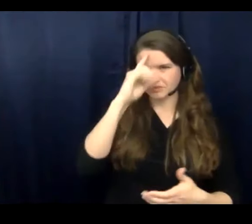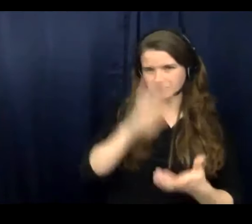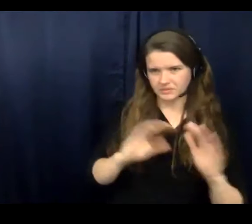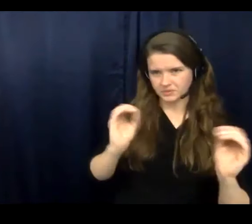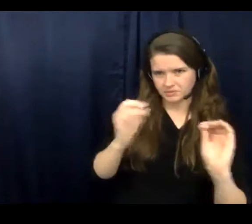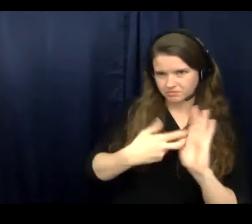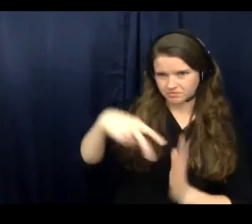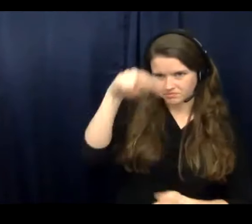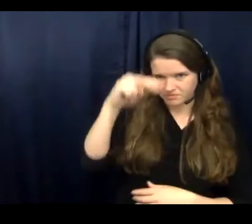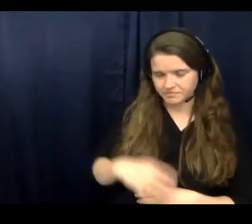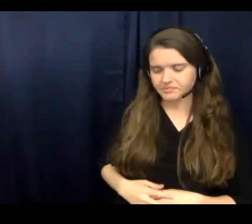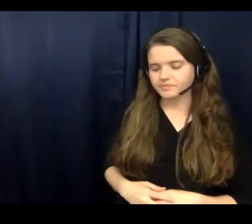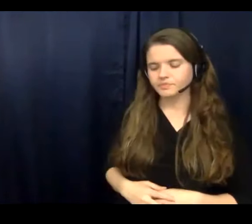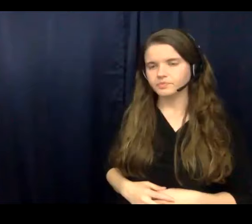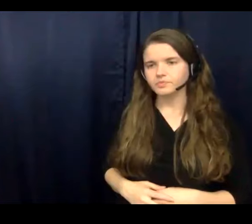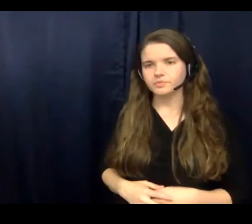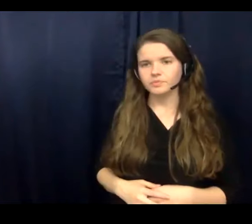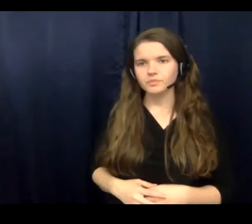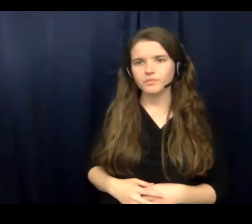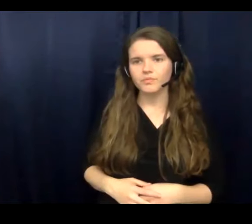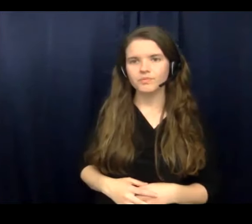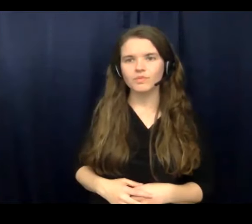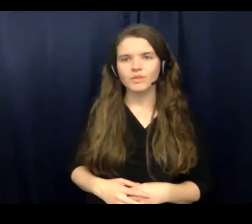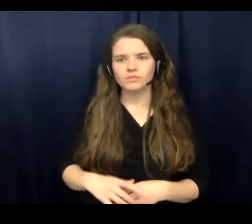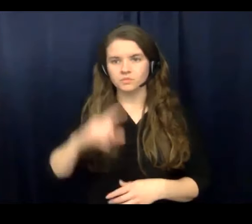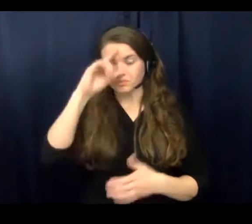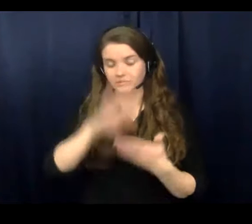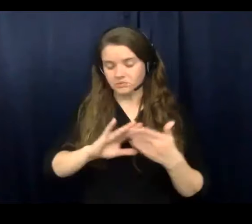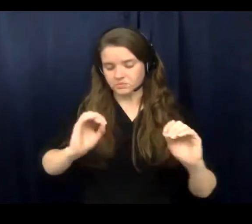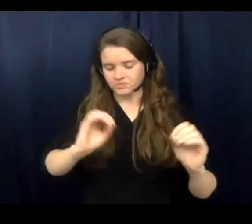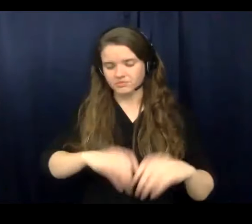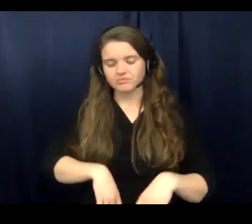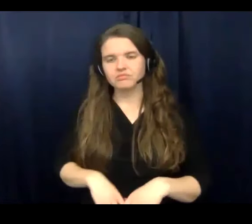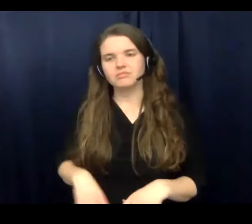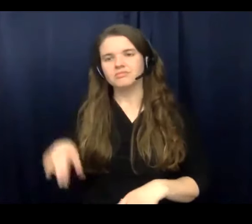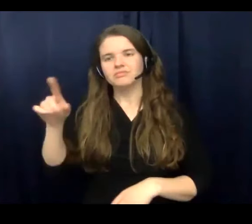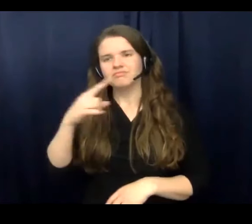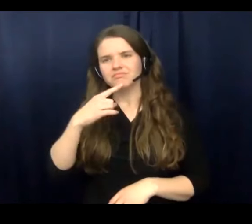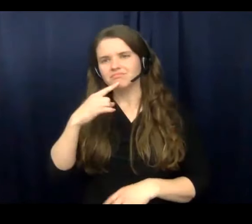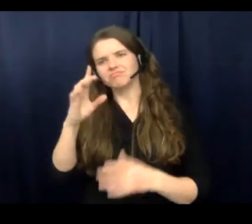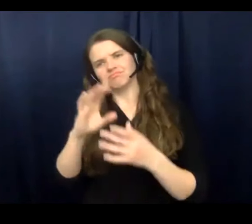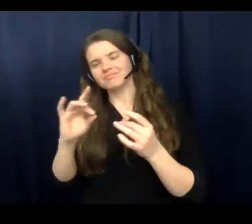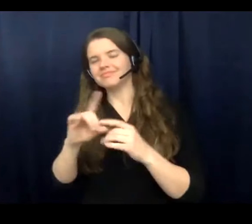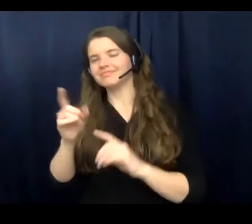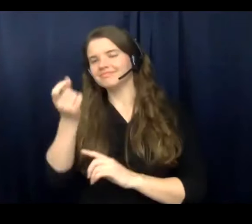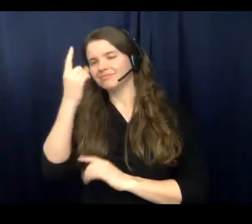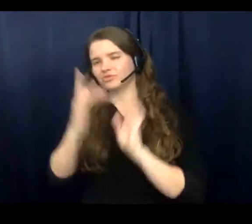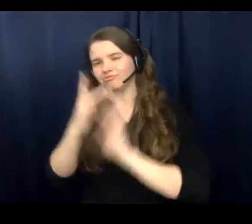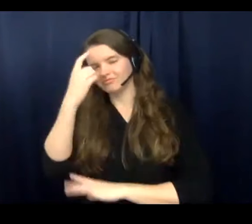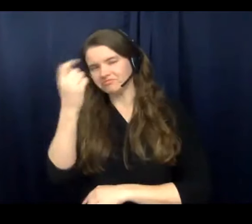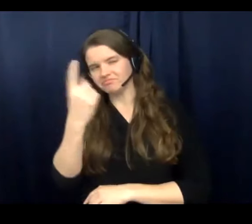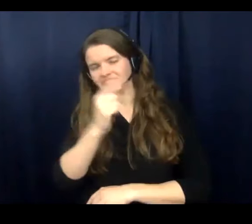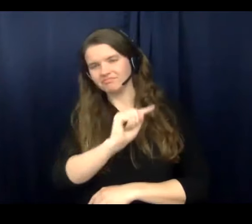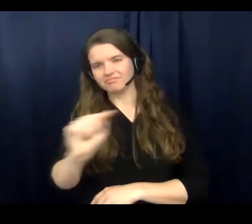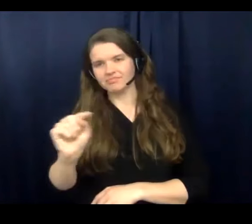dead, they did not believe in that at all. He said, look, he references that because he knew where they were. He understood, Paul the